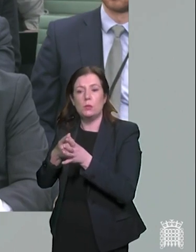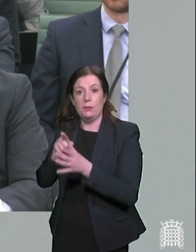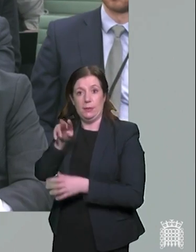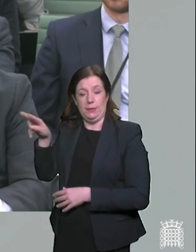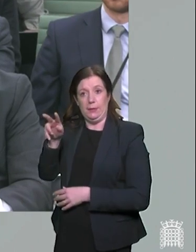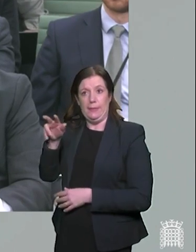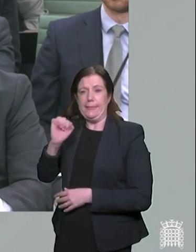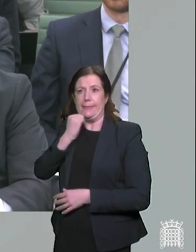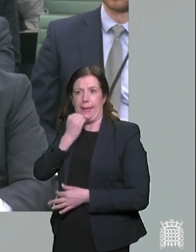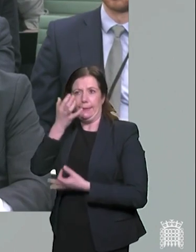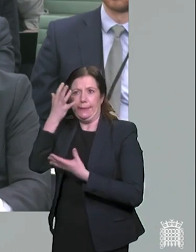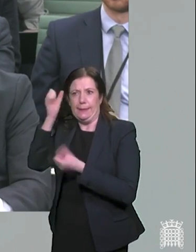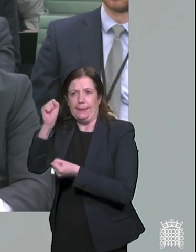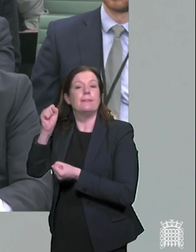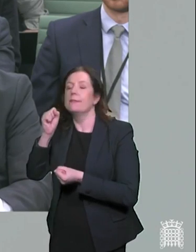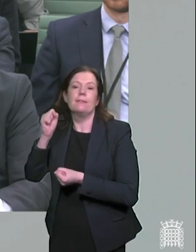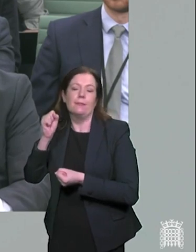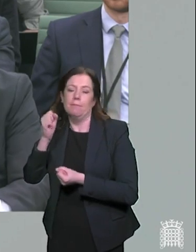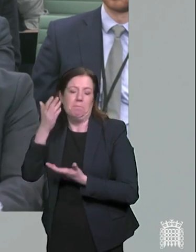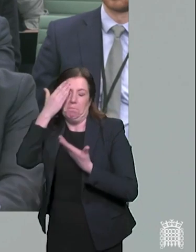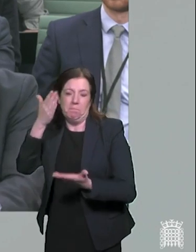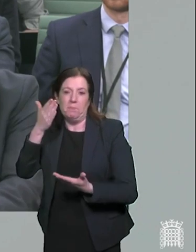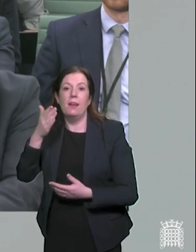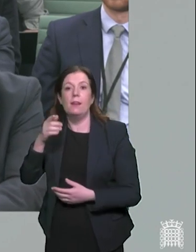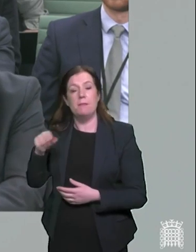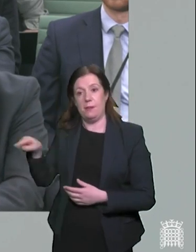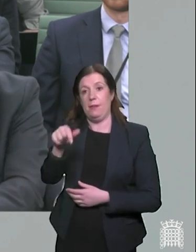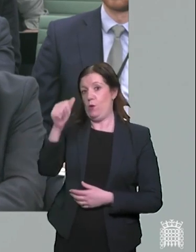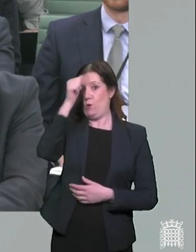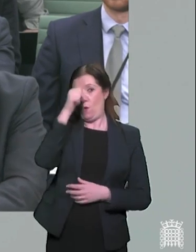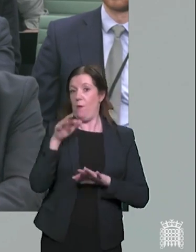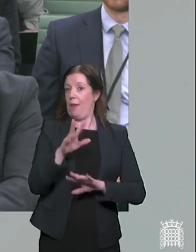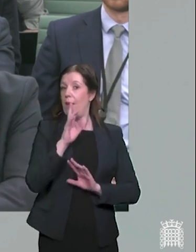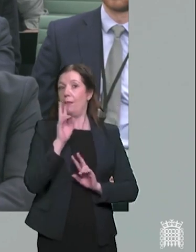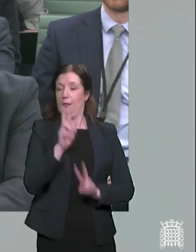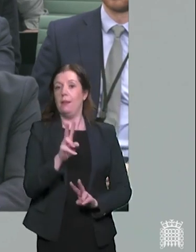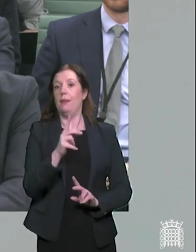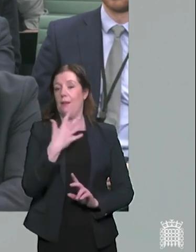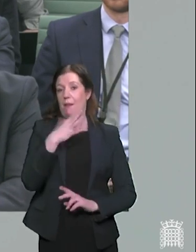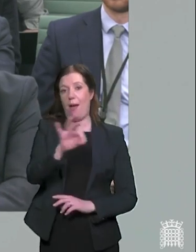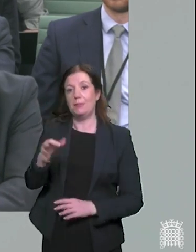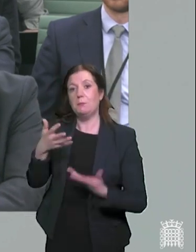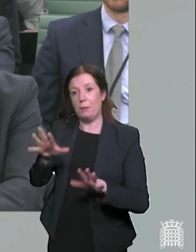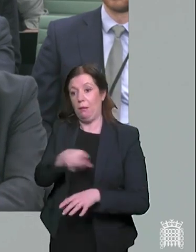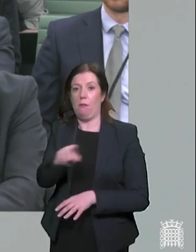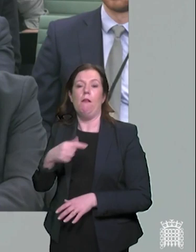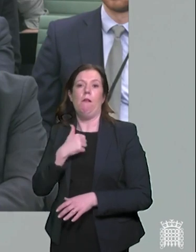remember, but they certainly remember me receiving those assurances. And don't forget, if I could just make an important point, from